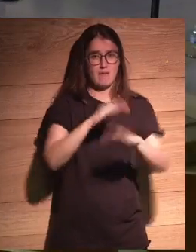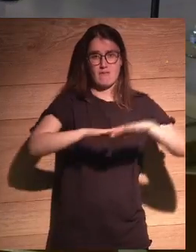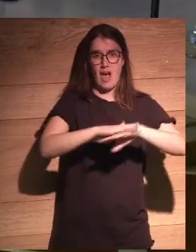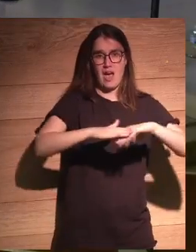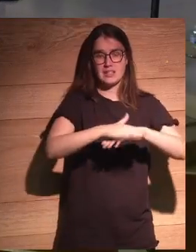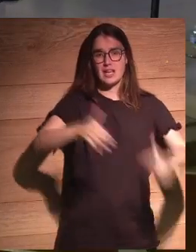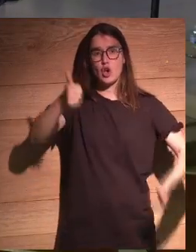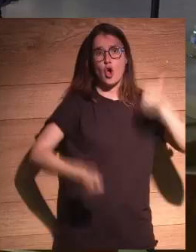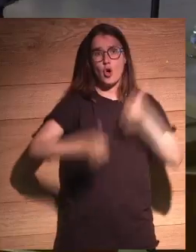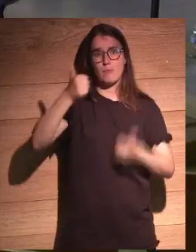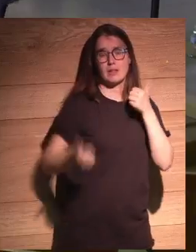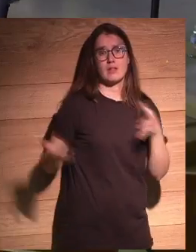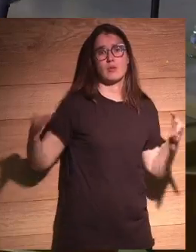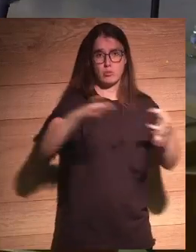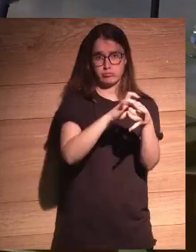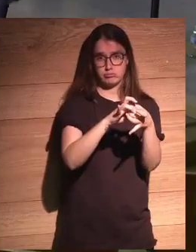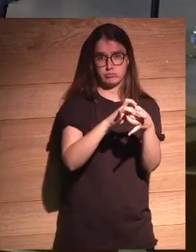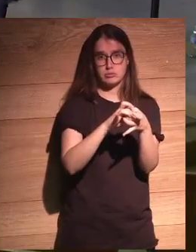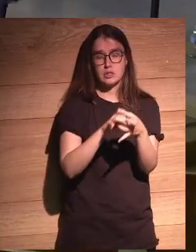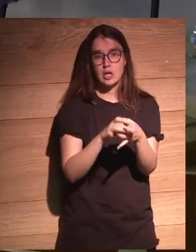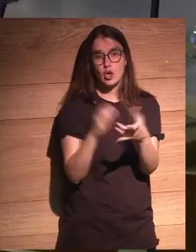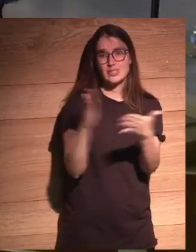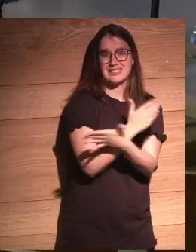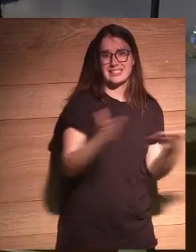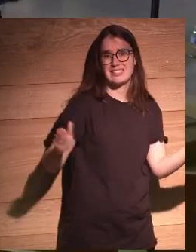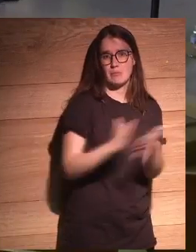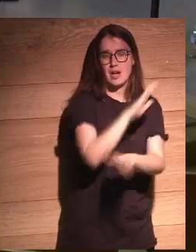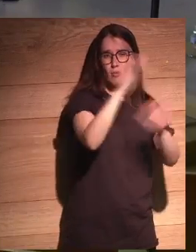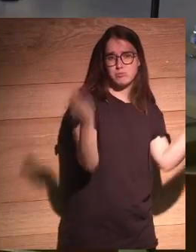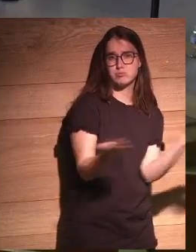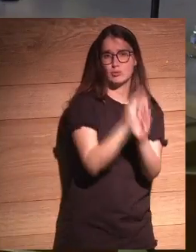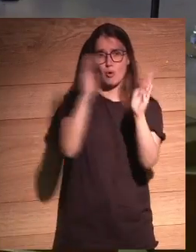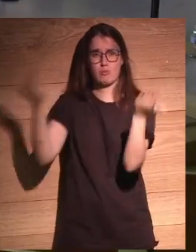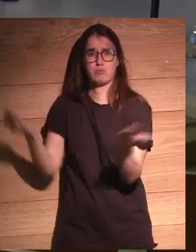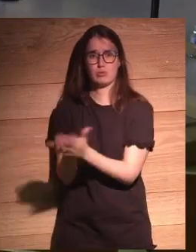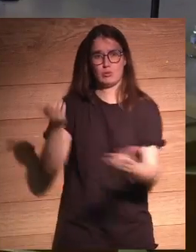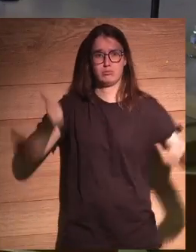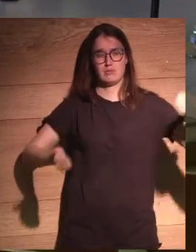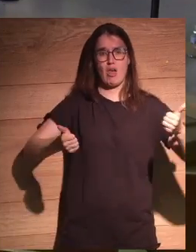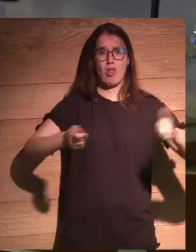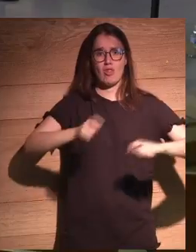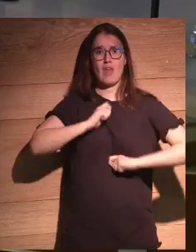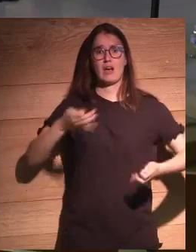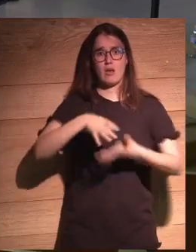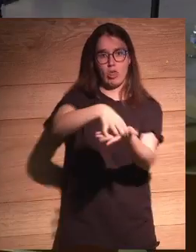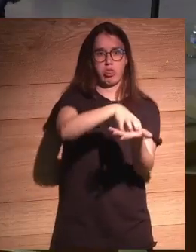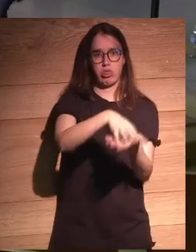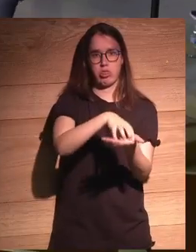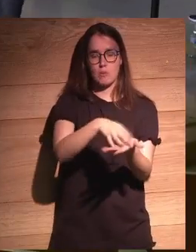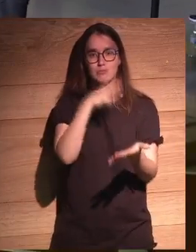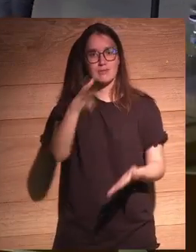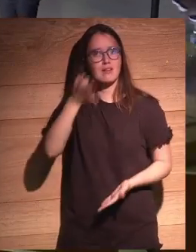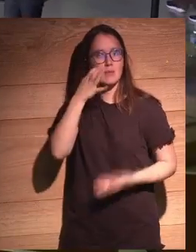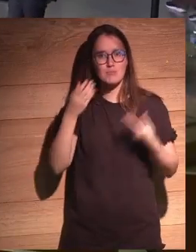that has social inequality as an axe, and where the two